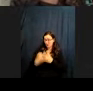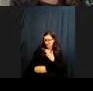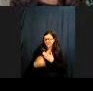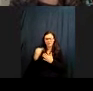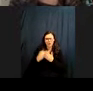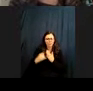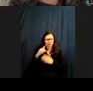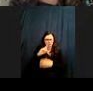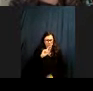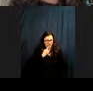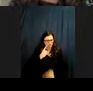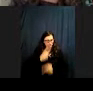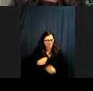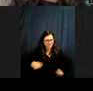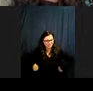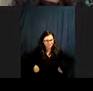really serious?